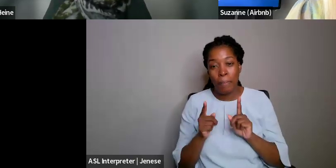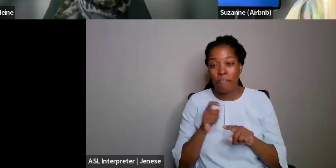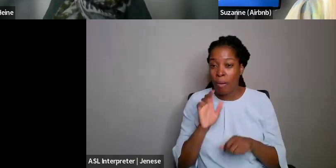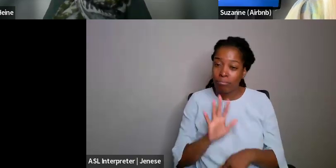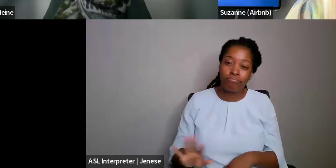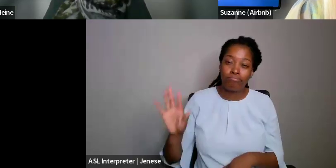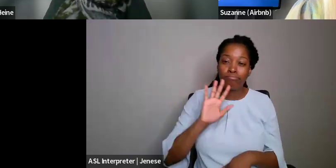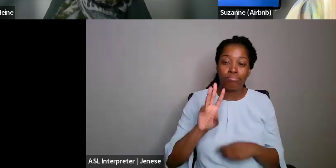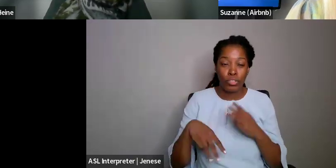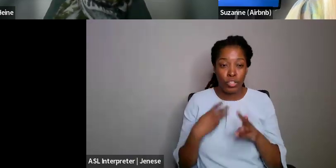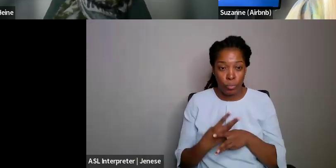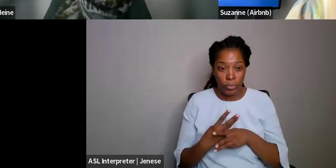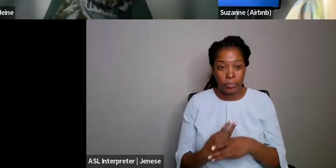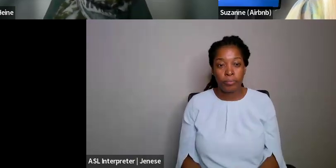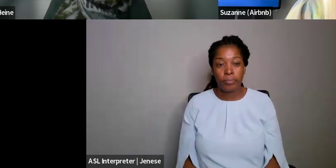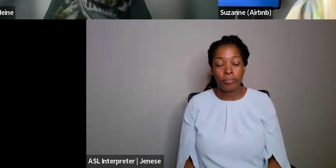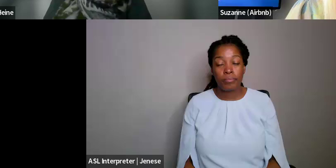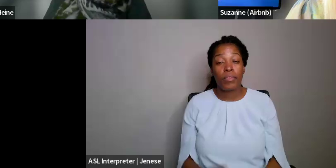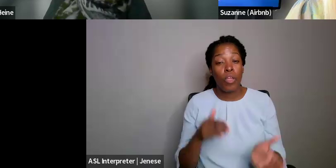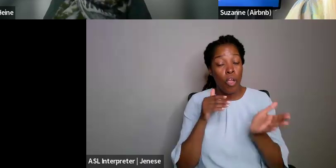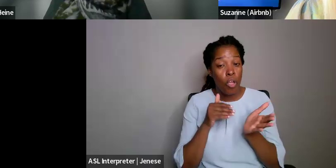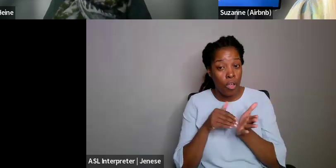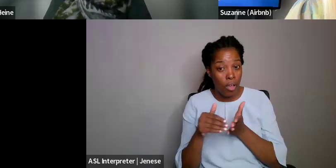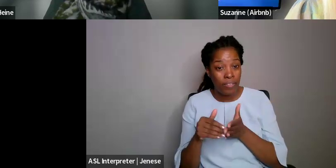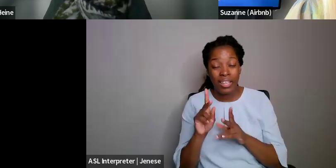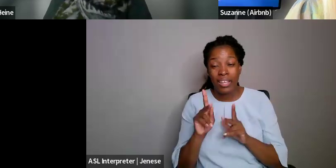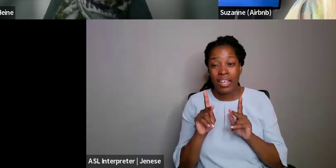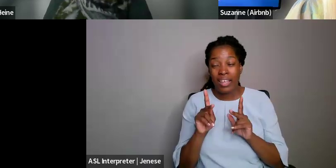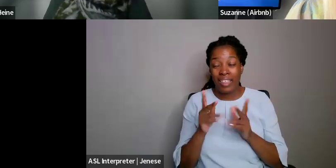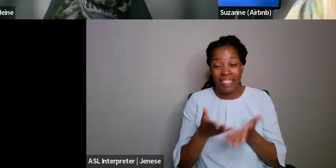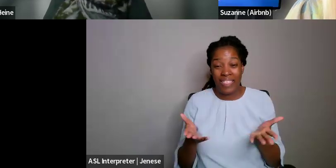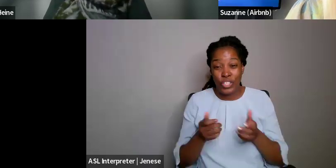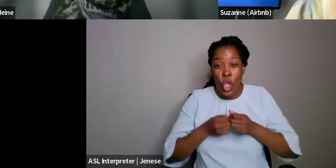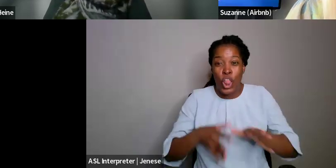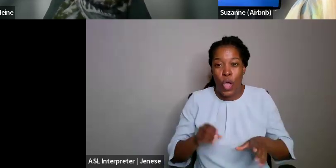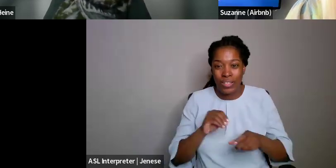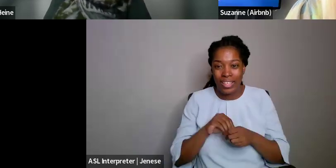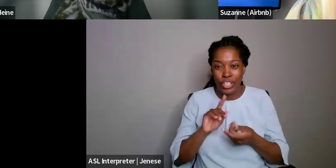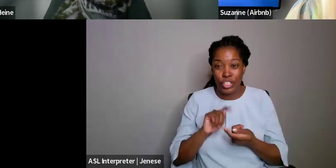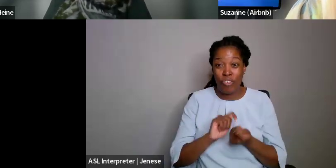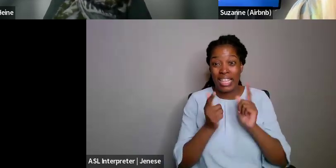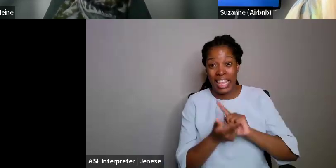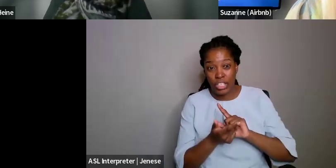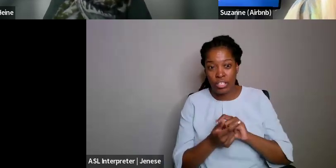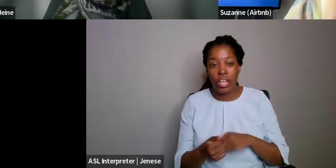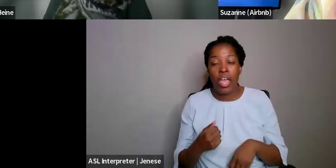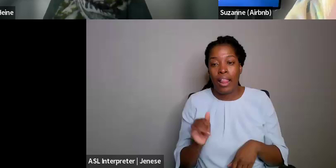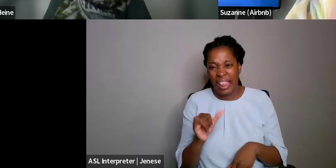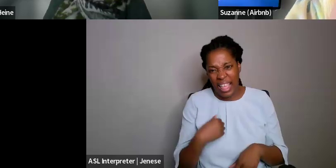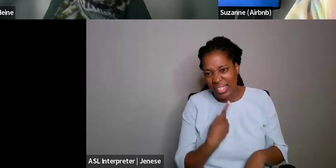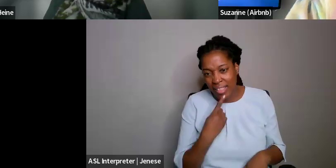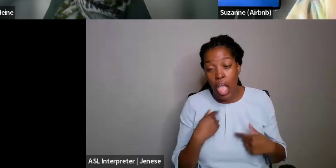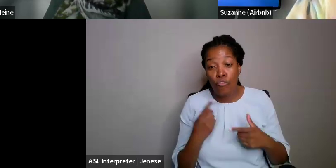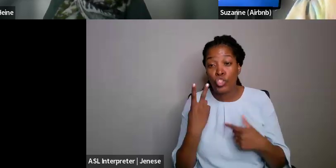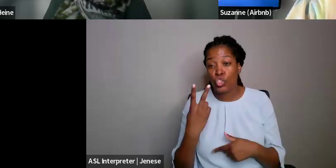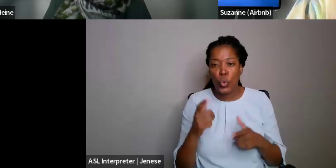world, and often things get lost in translation. I have these two big Great Danes, like I said, and